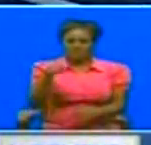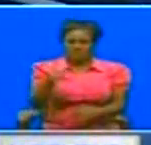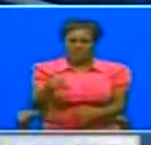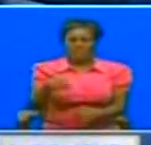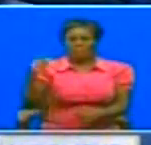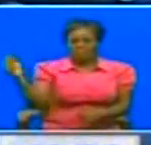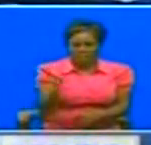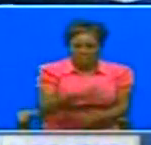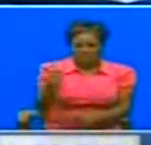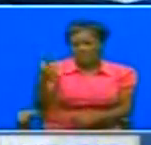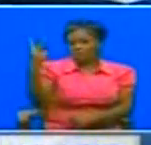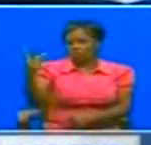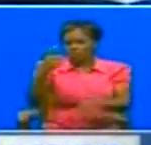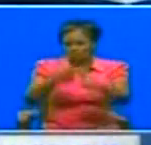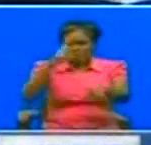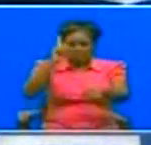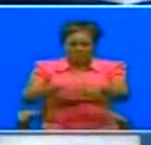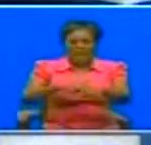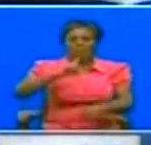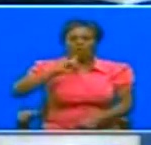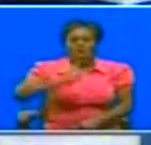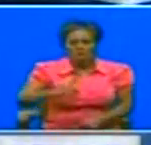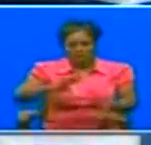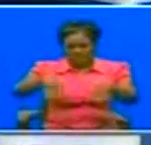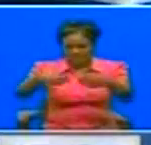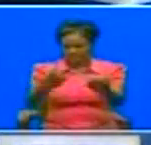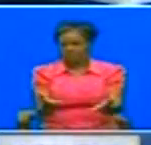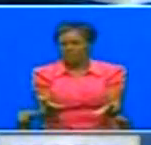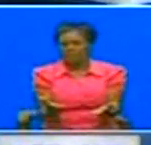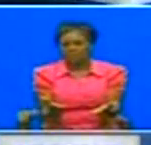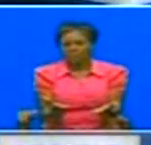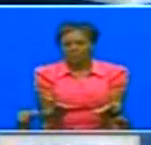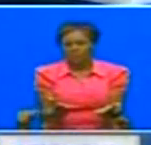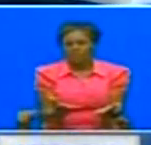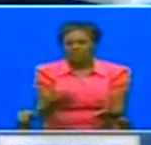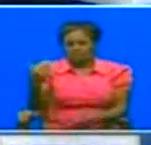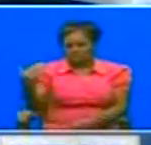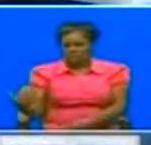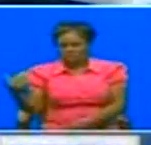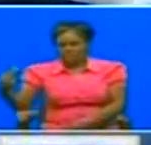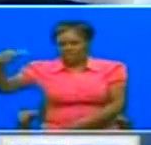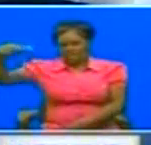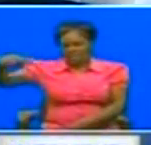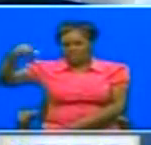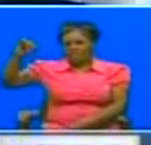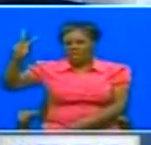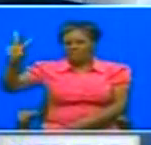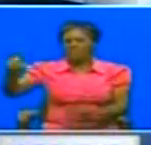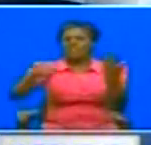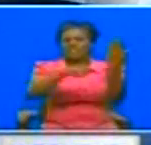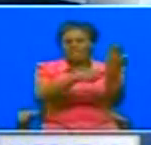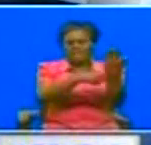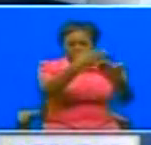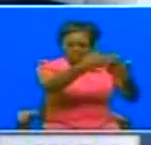road from the initial speech and an initial directive to have children's names on these kinds